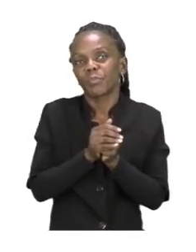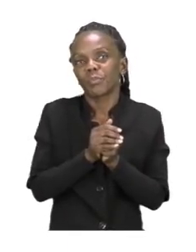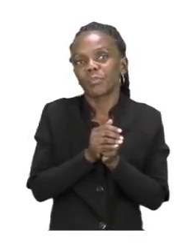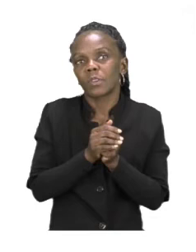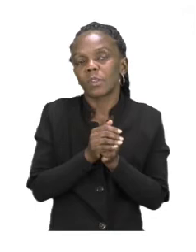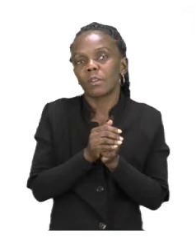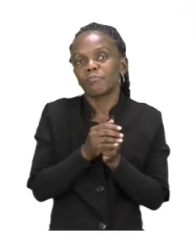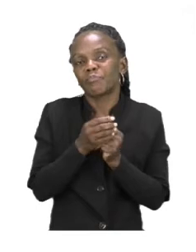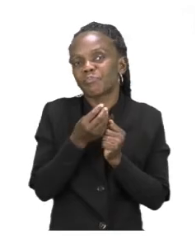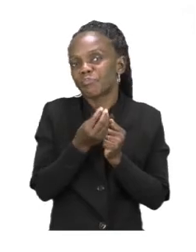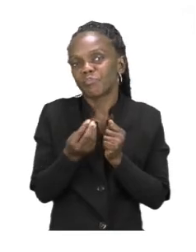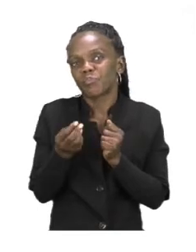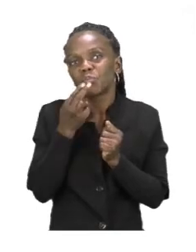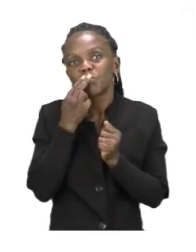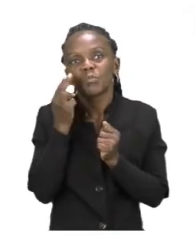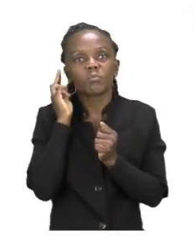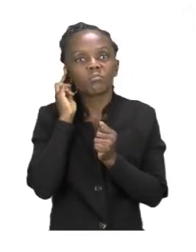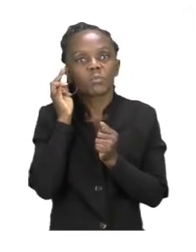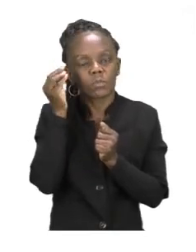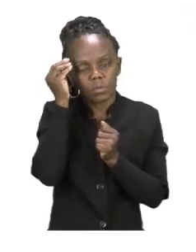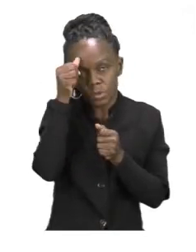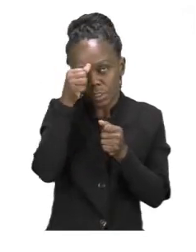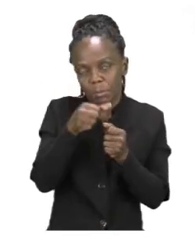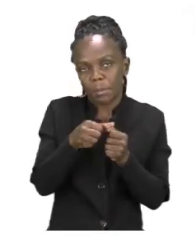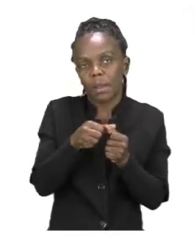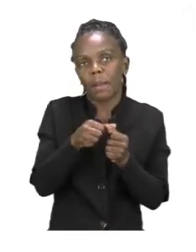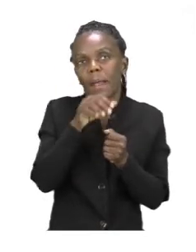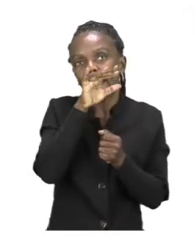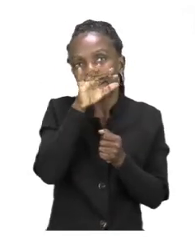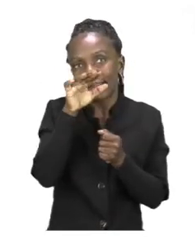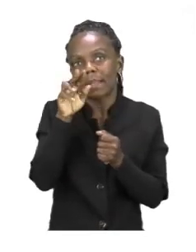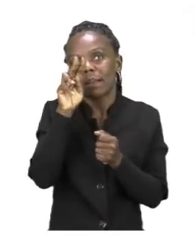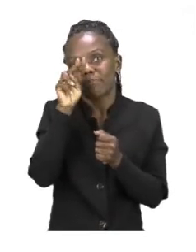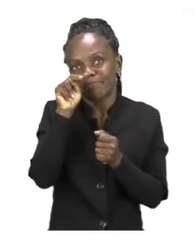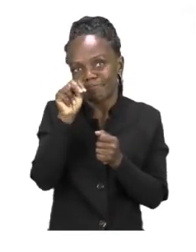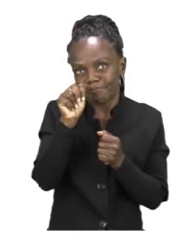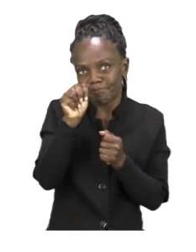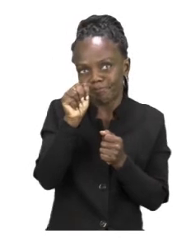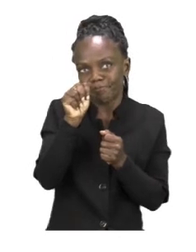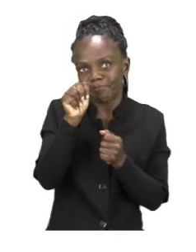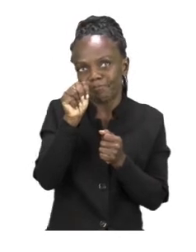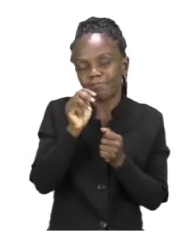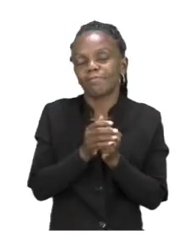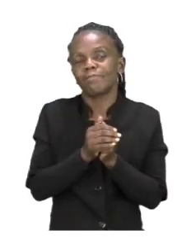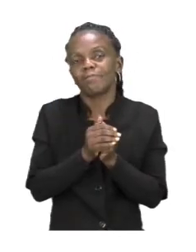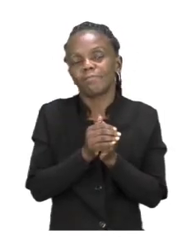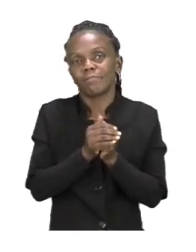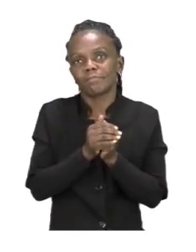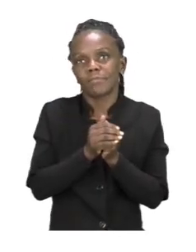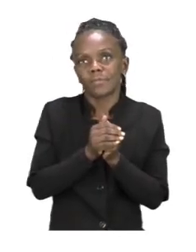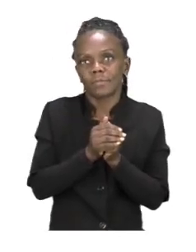N. Well done. So we have three special jobs.